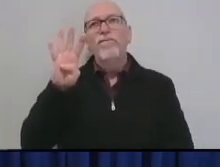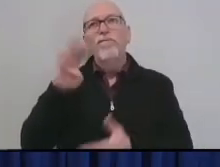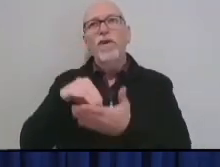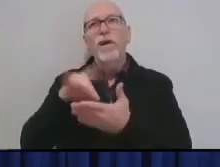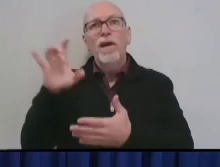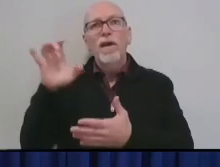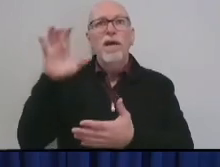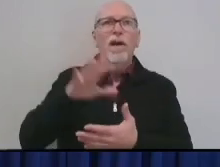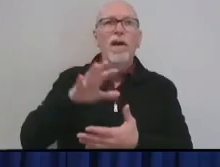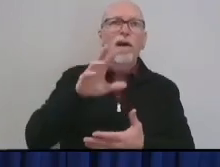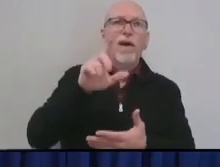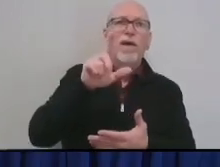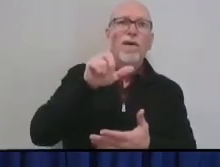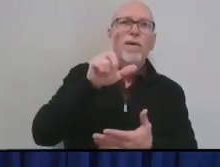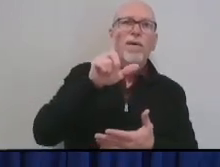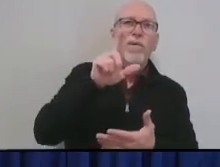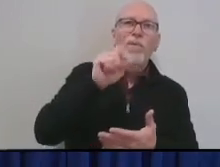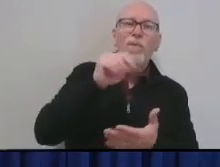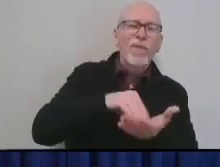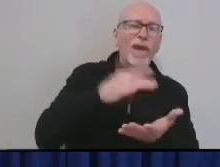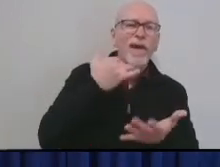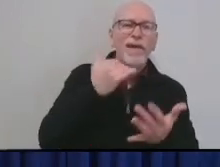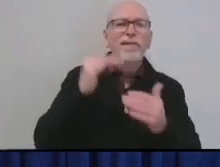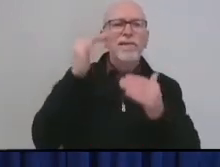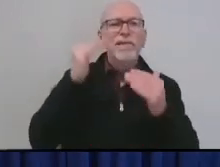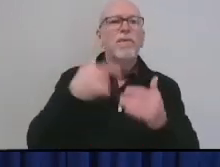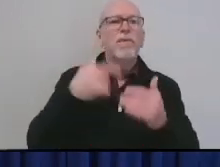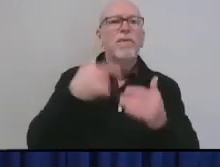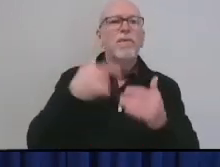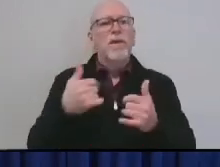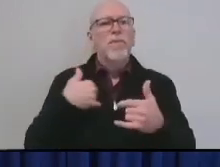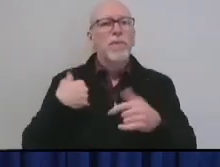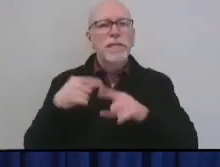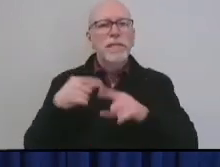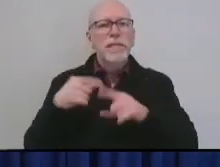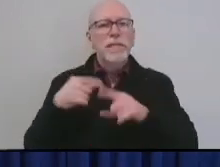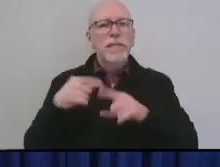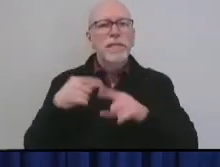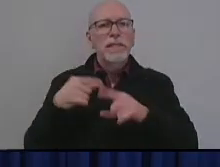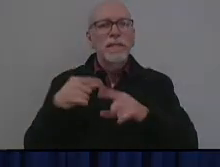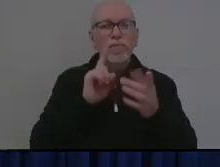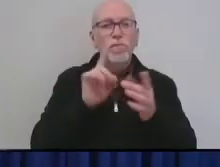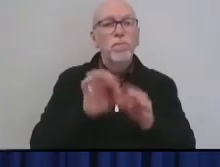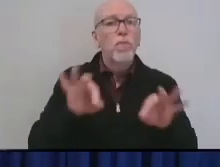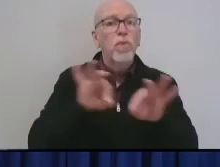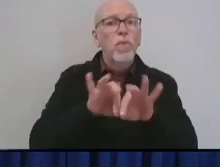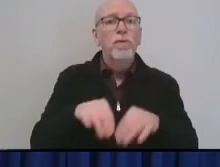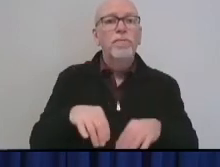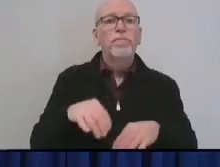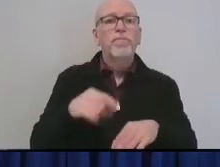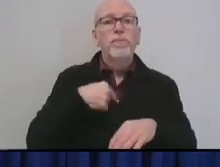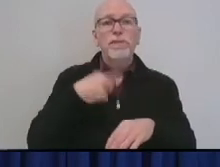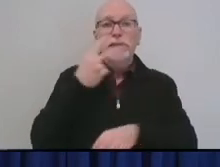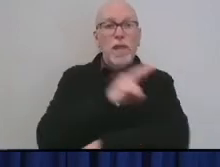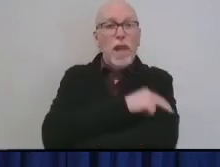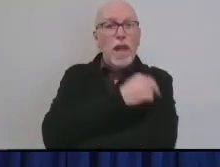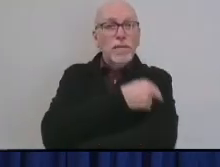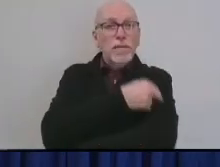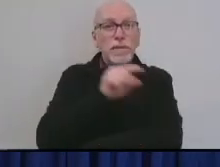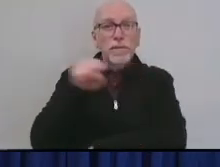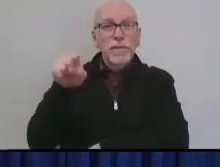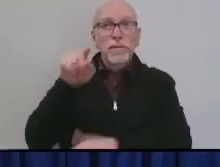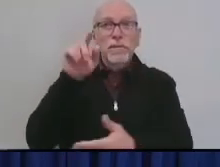went back up. So we're continuing to test and trace and do those things that hospitalizations, and we're seeing our